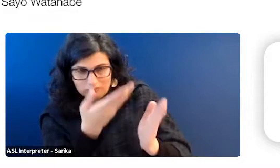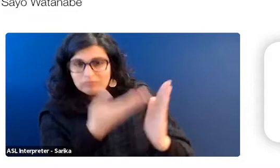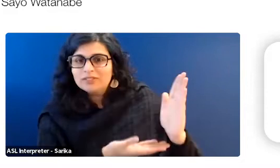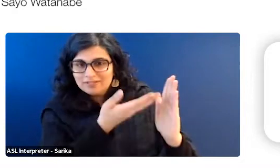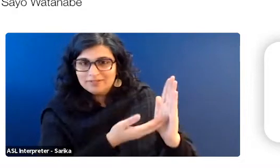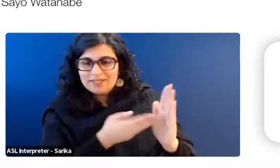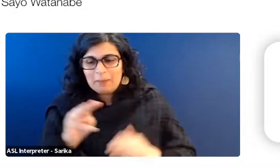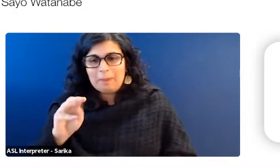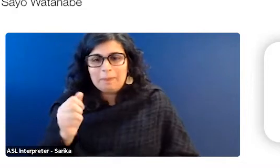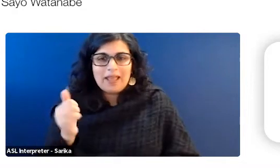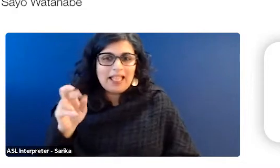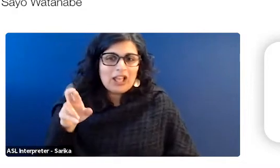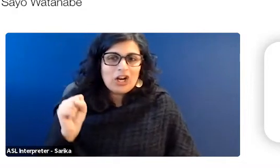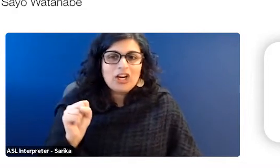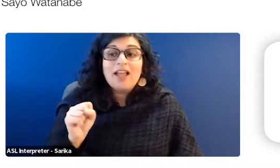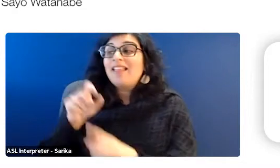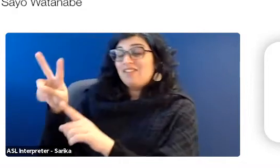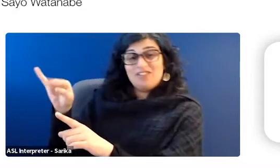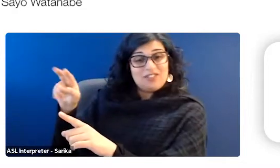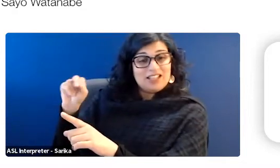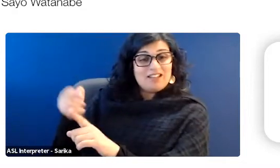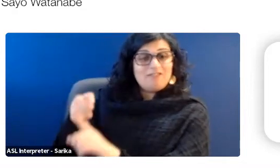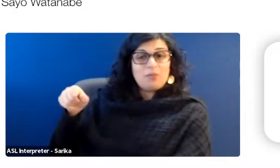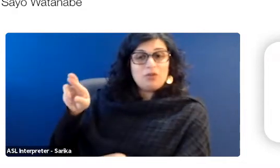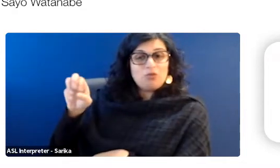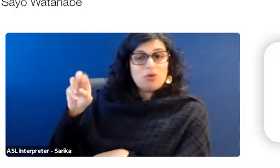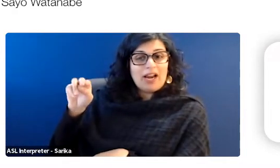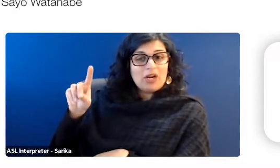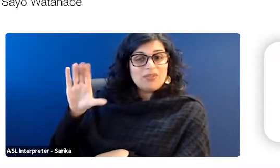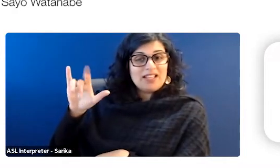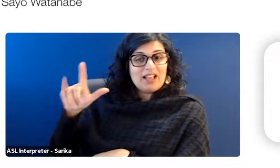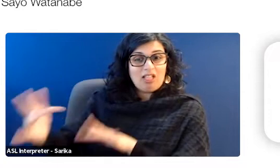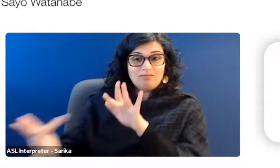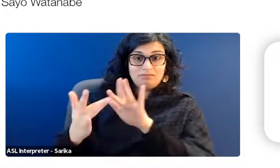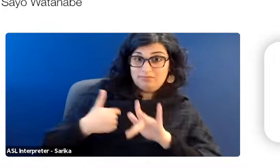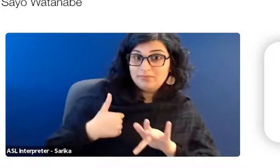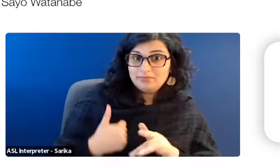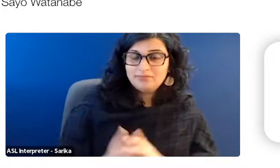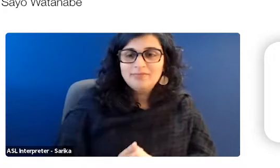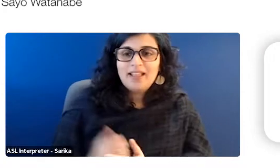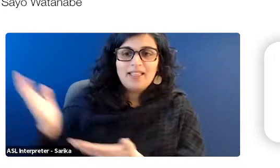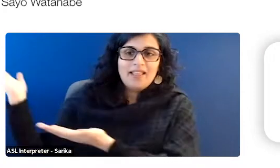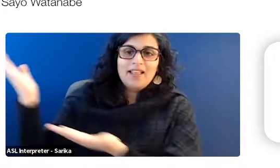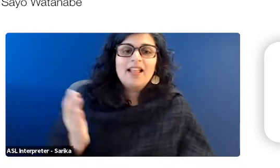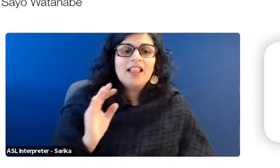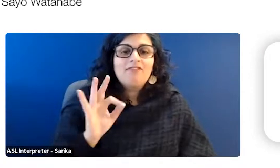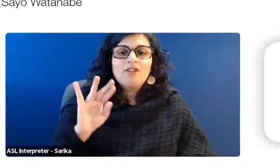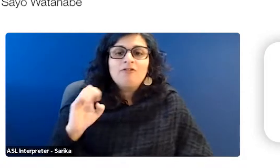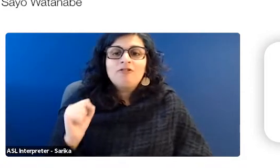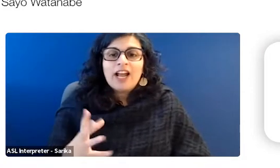and Vivian from Ground Cycle ended up reaching out to me. They deliver fresh produce